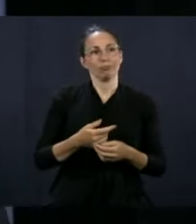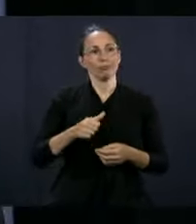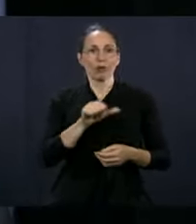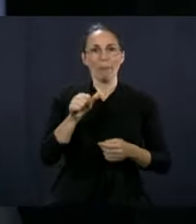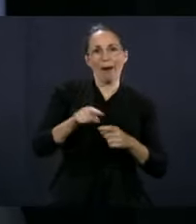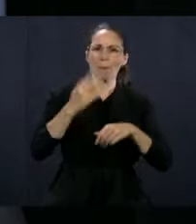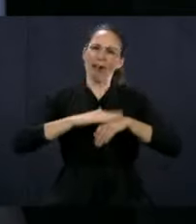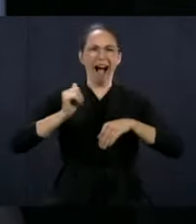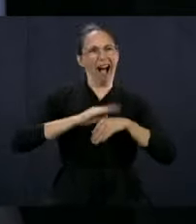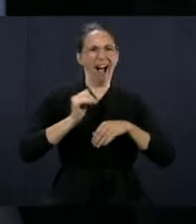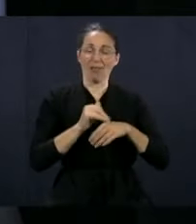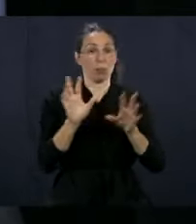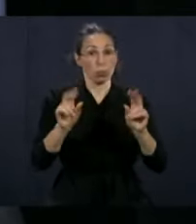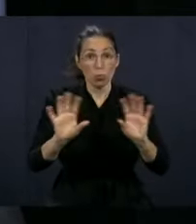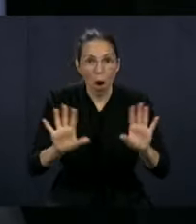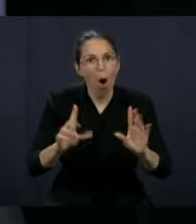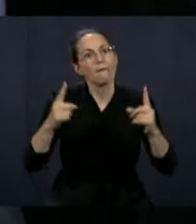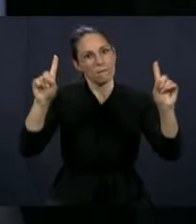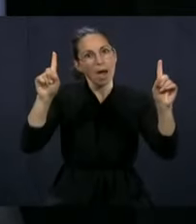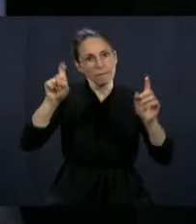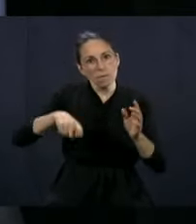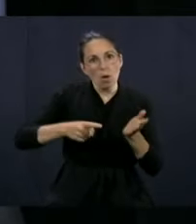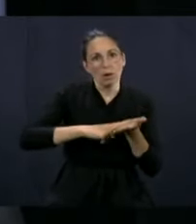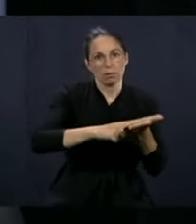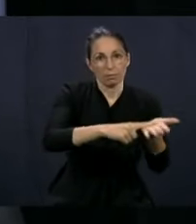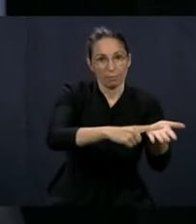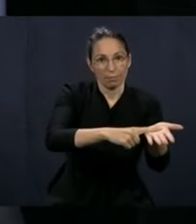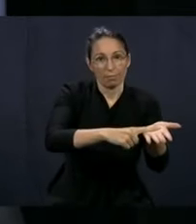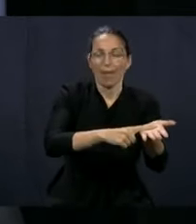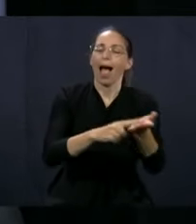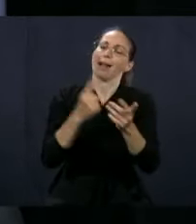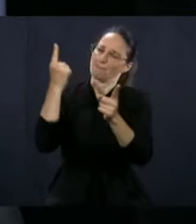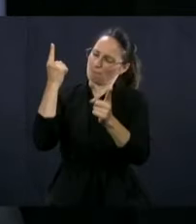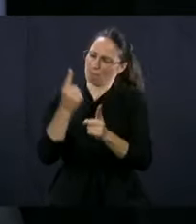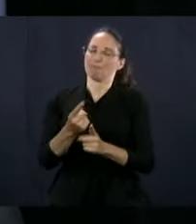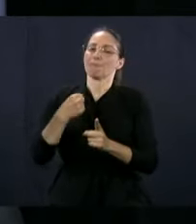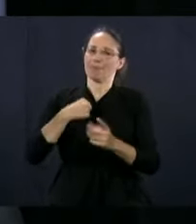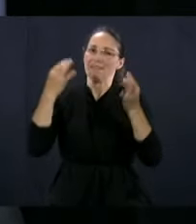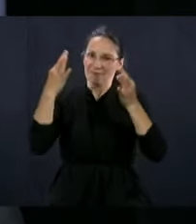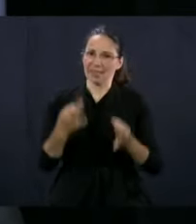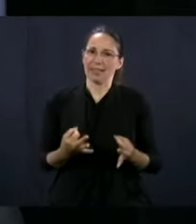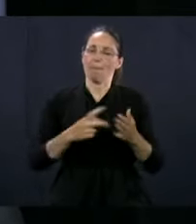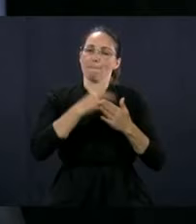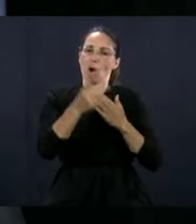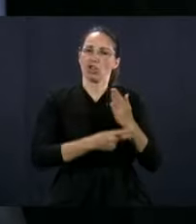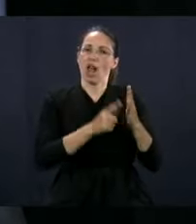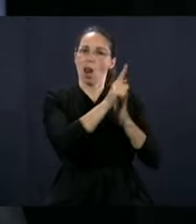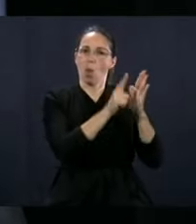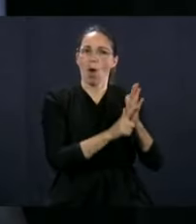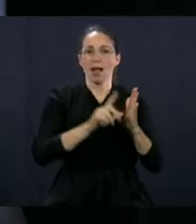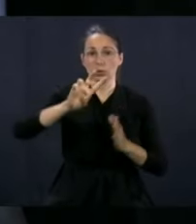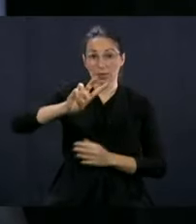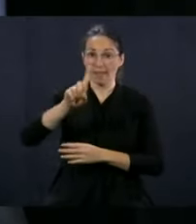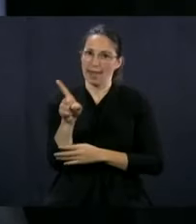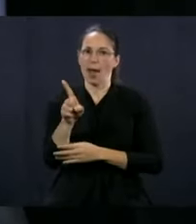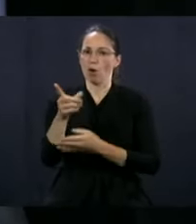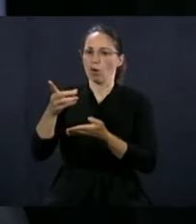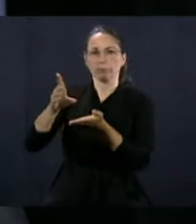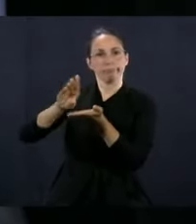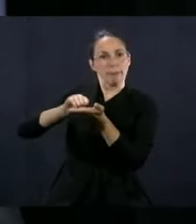projects. That is why we have tabled Bill 61. And I want to get back to